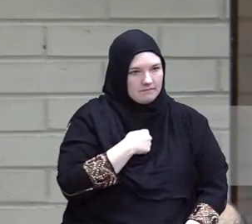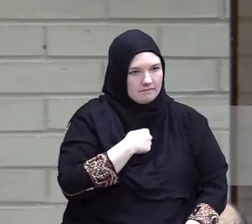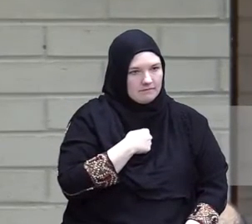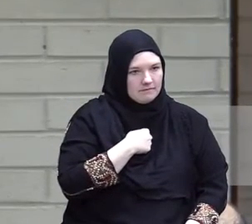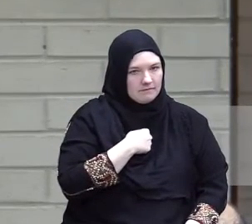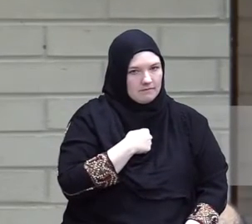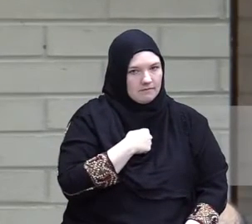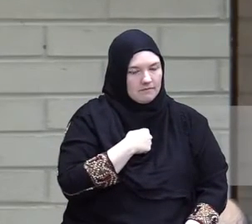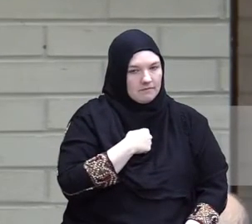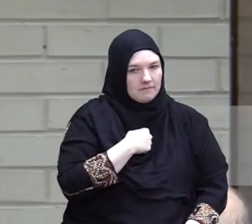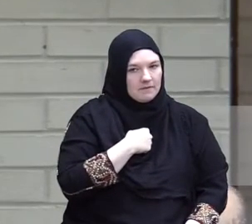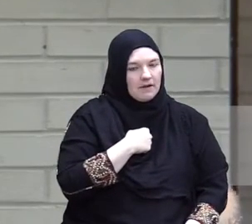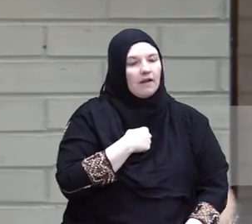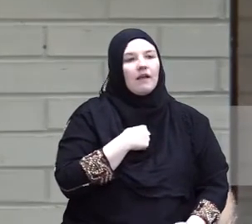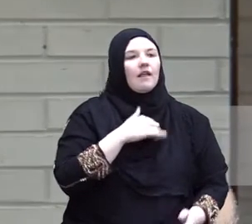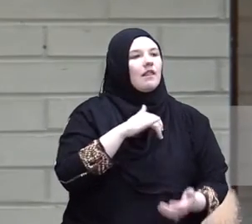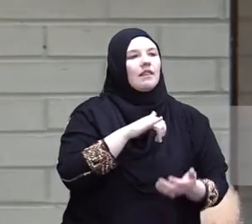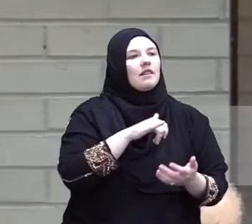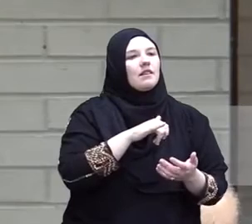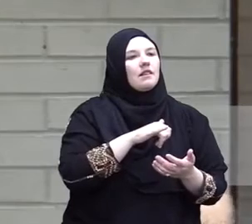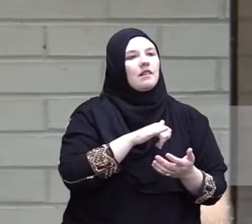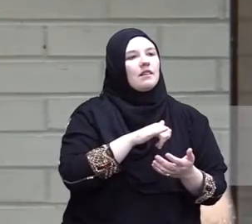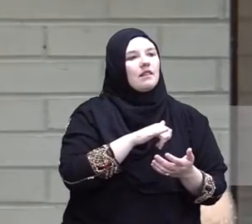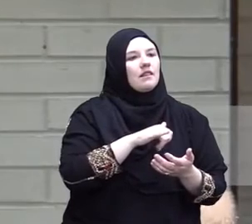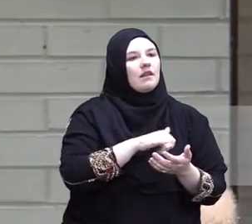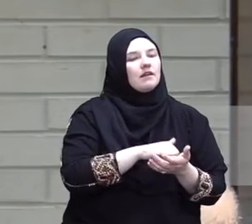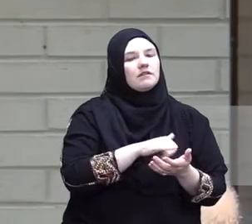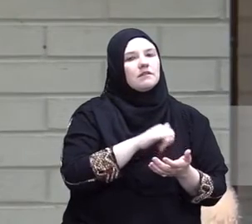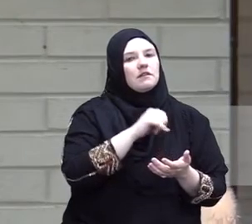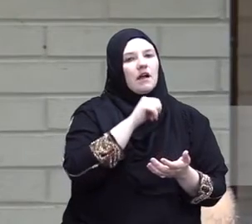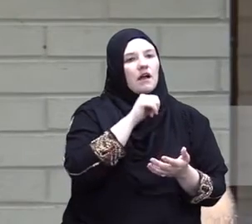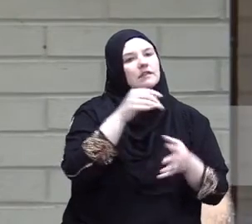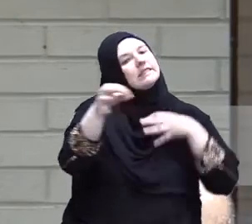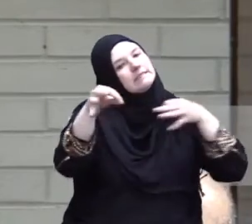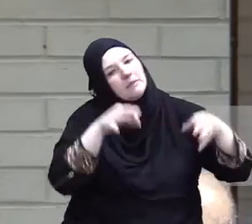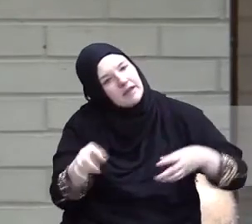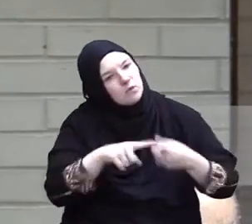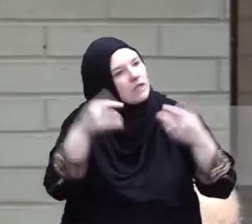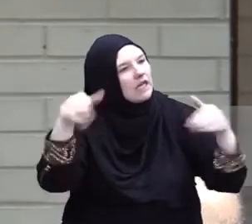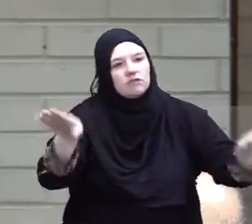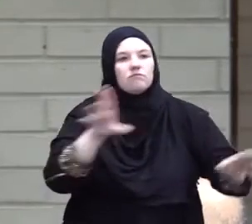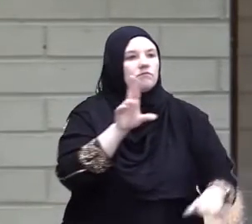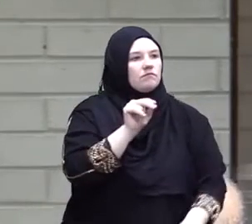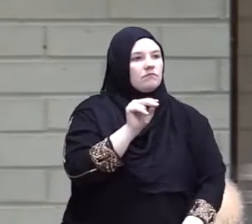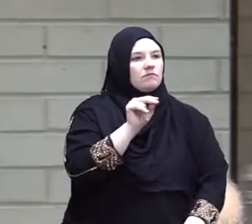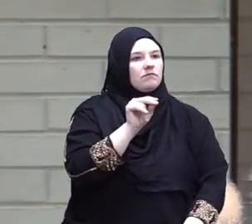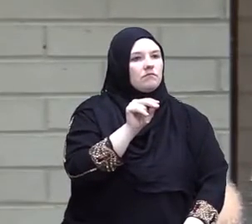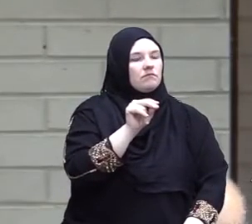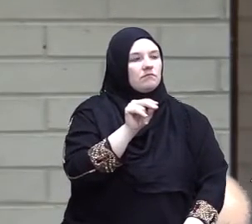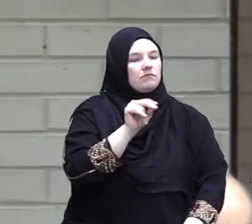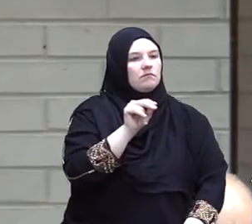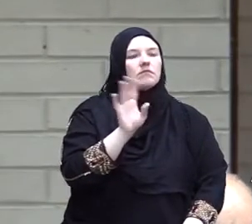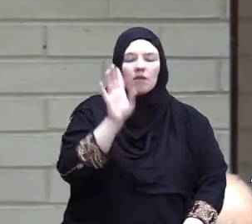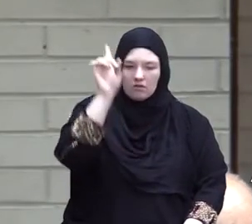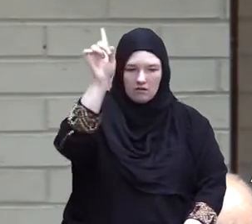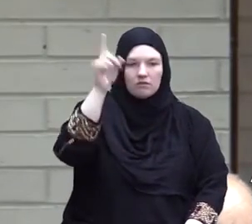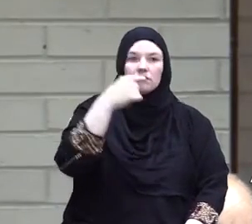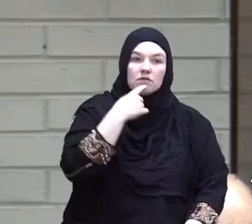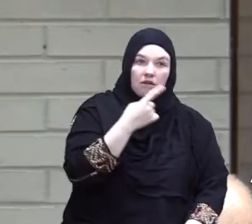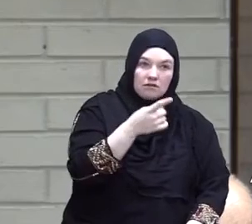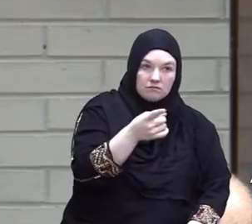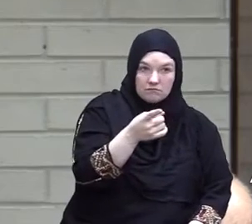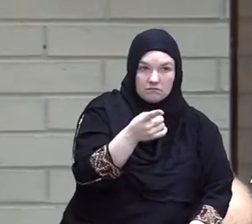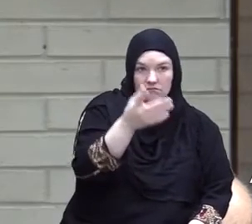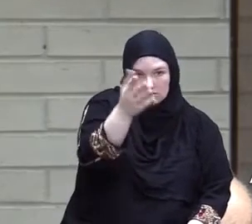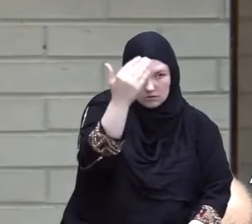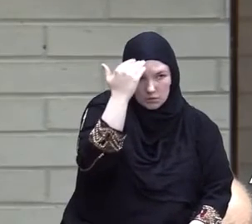So this is not questioning Allah. This is not interrogating Allah. This is not second guessing Allah. Because